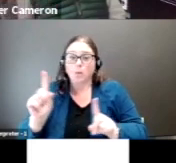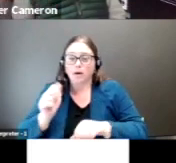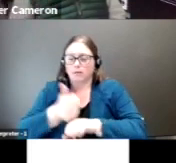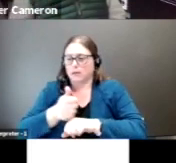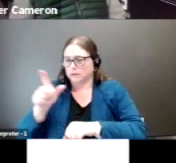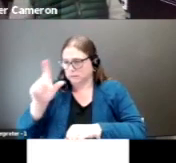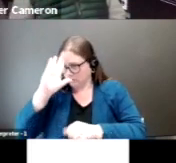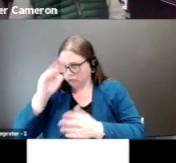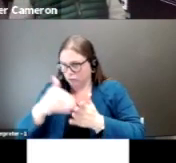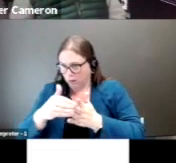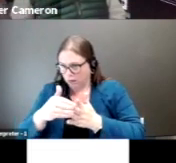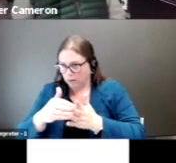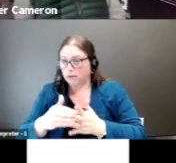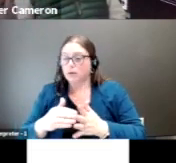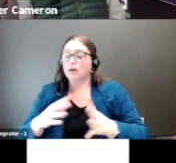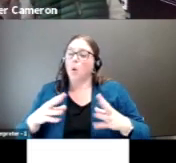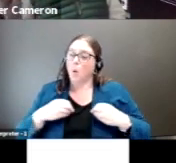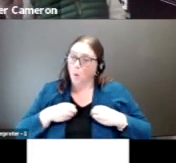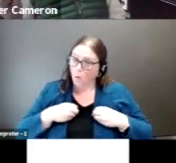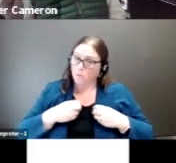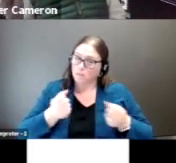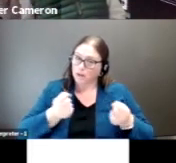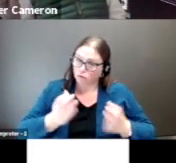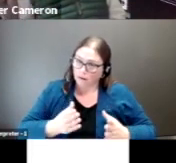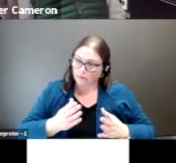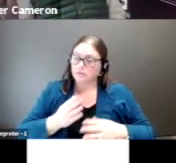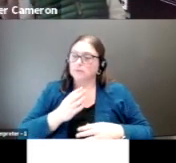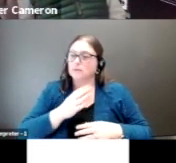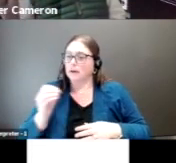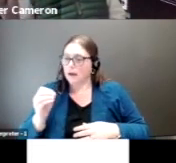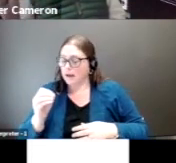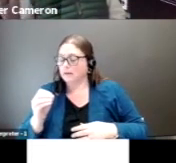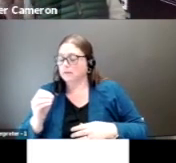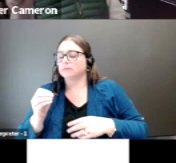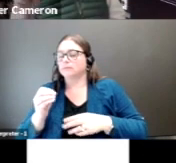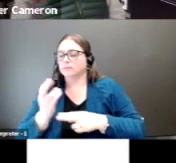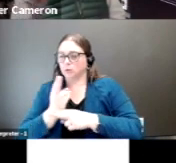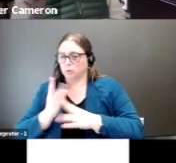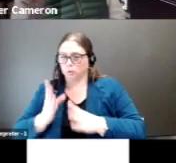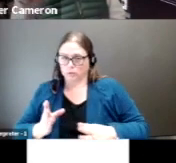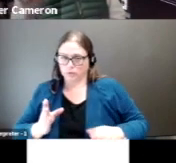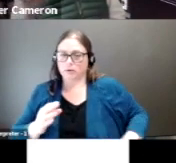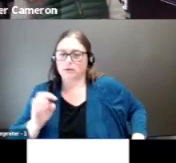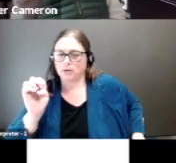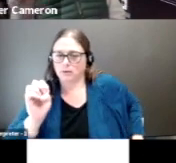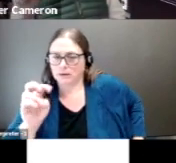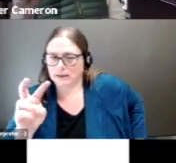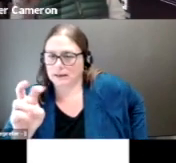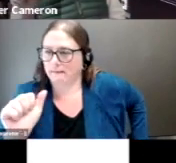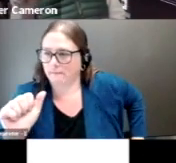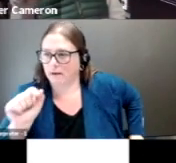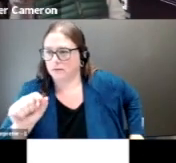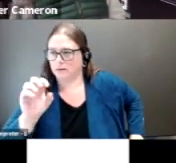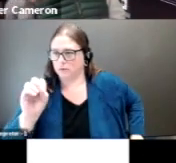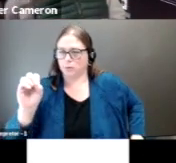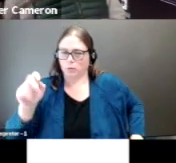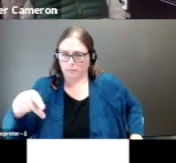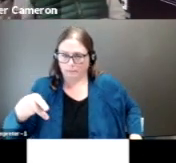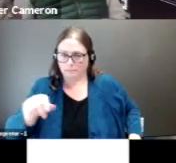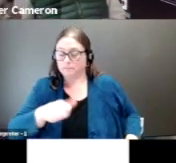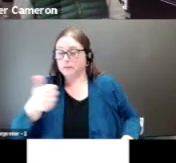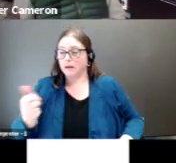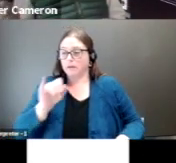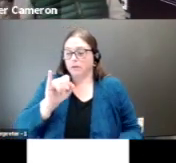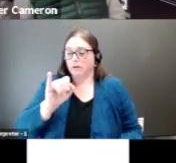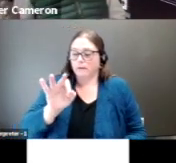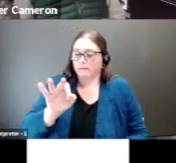well as the consumers. It's eva.coop. And then also Fairbnb is a movement that